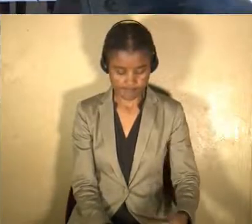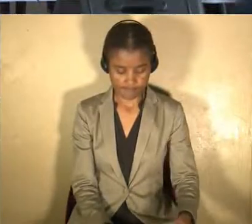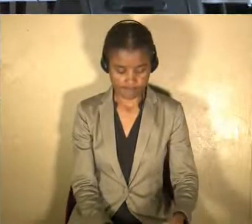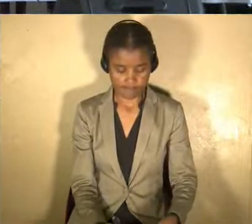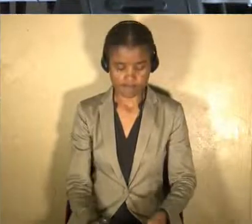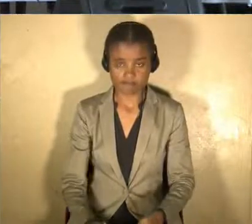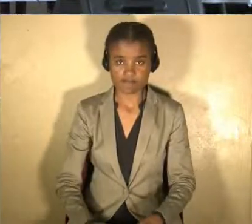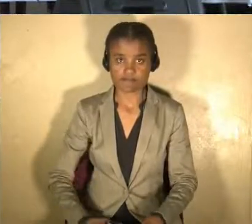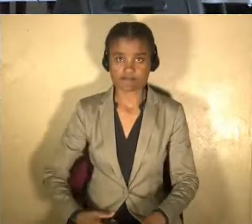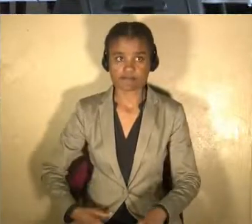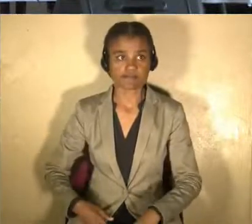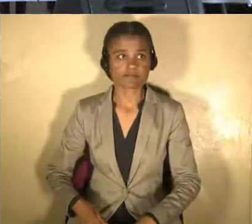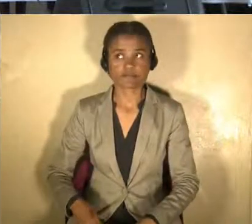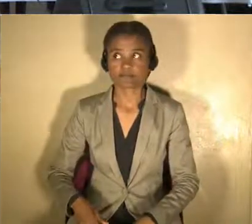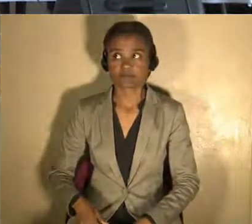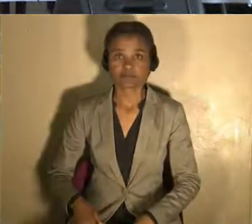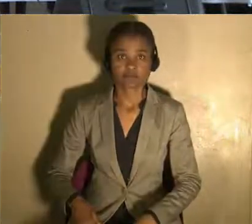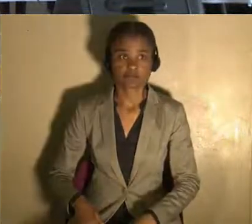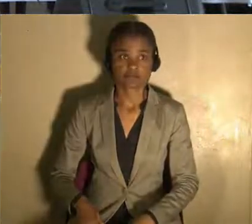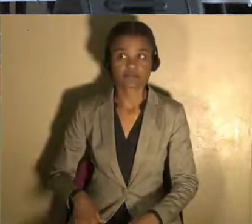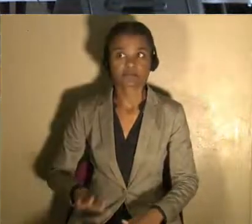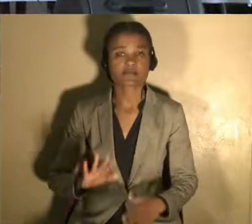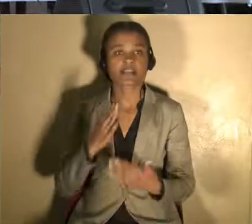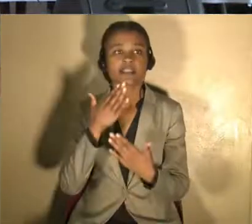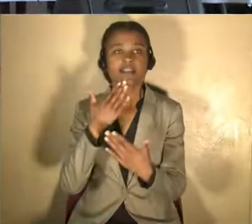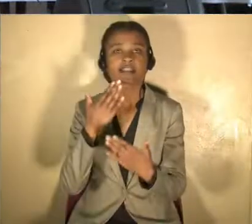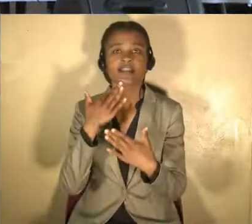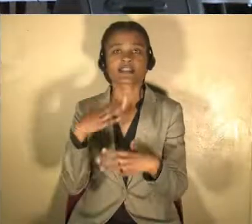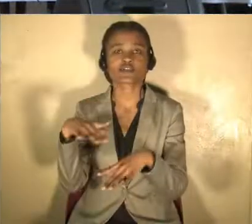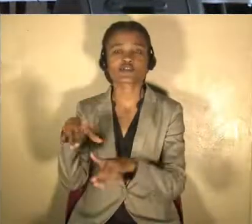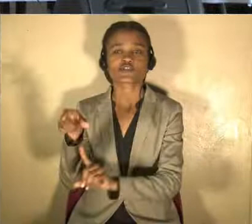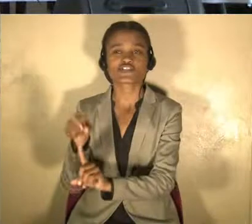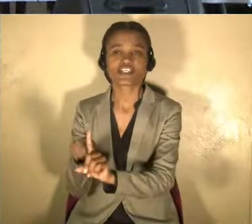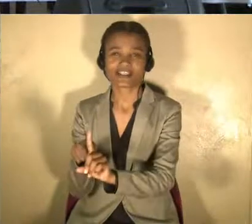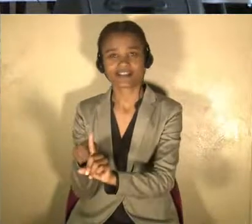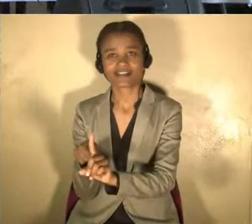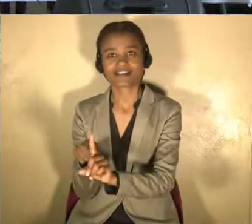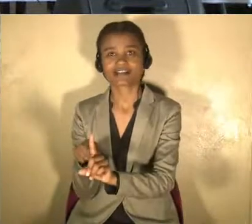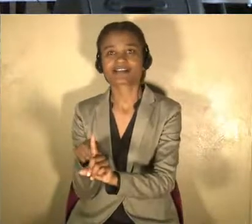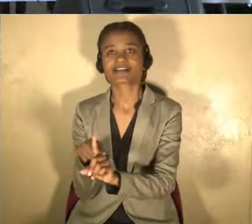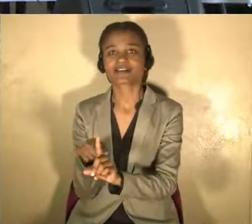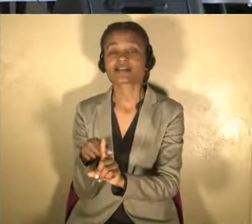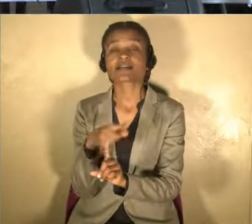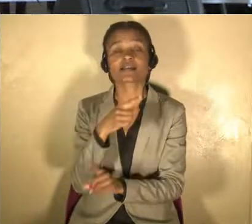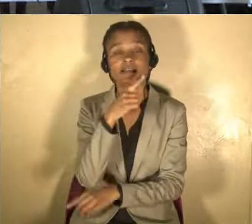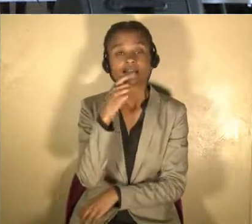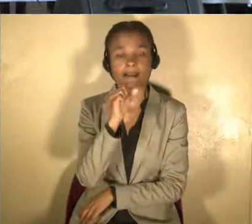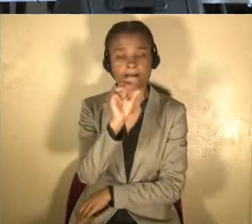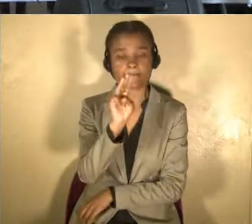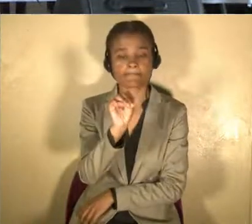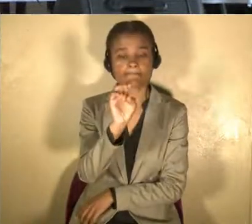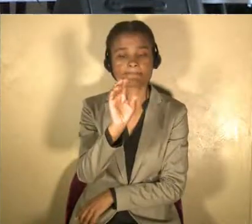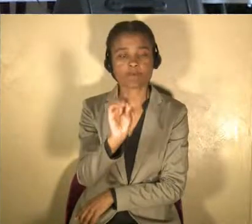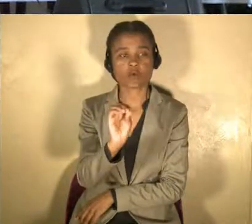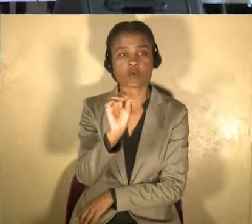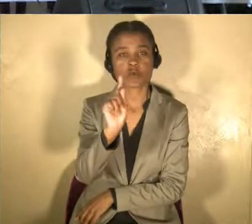Thank you so much, Chair. Me Refilo Kekan. Meshak Mtibet is my name from City Bay.